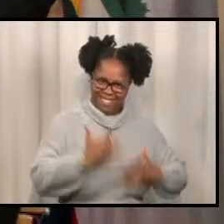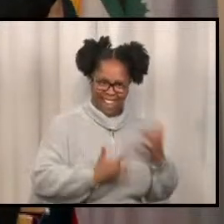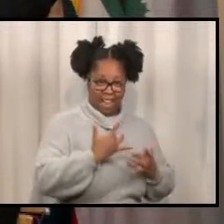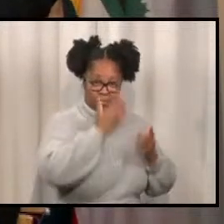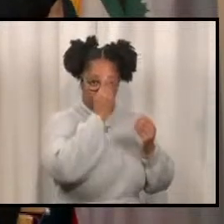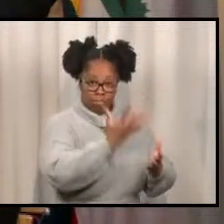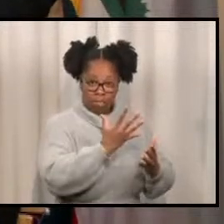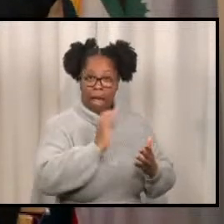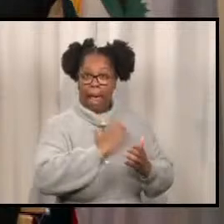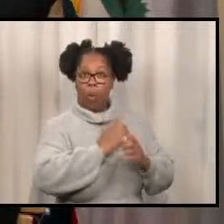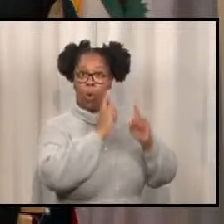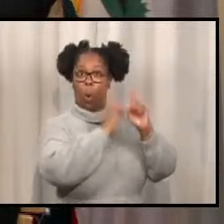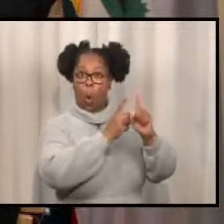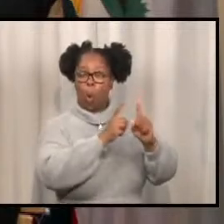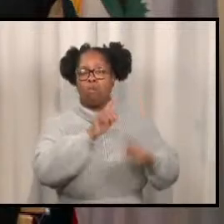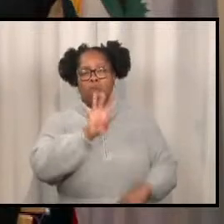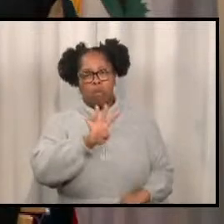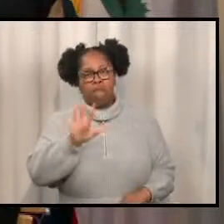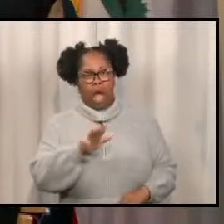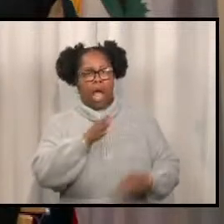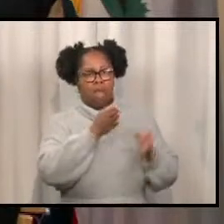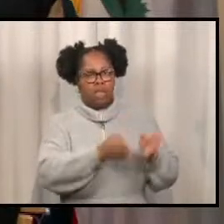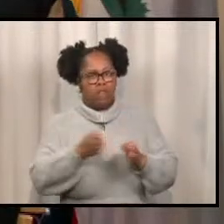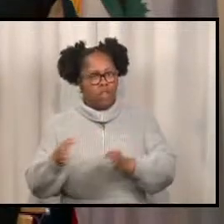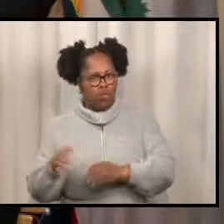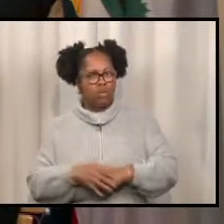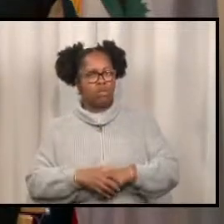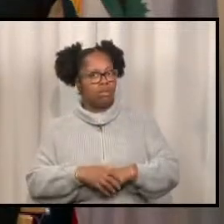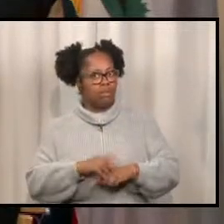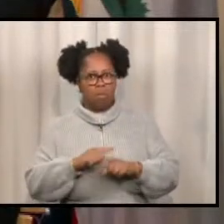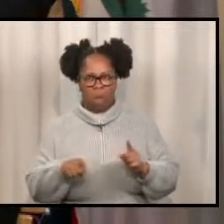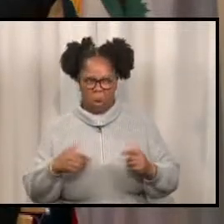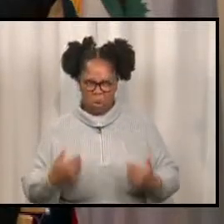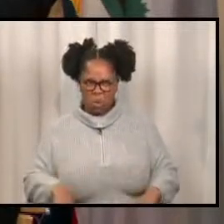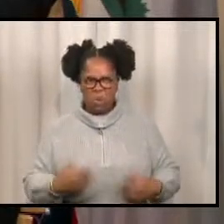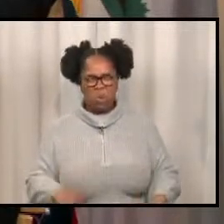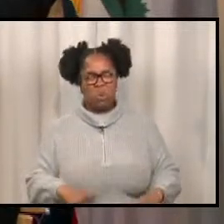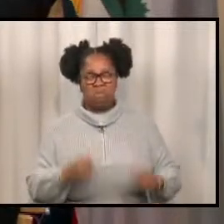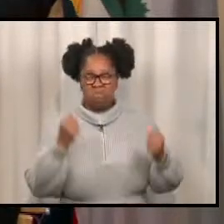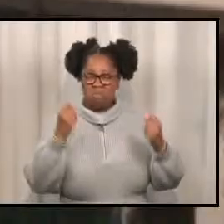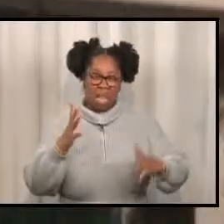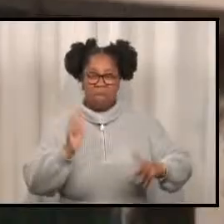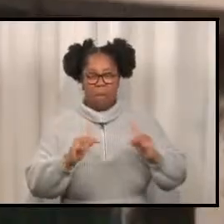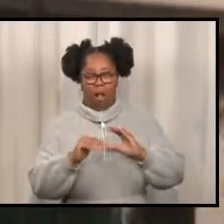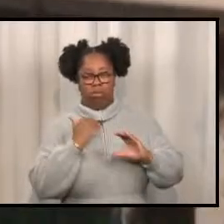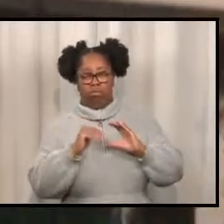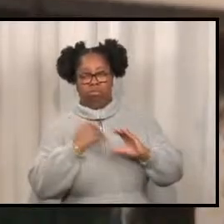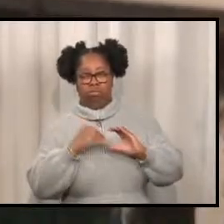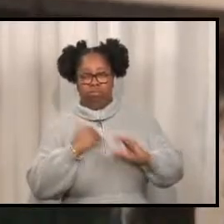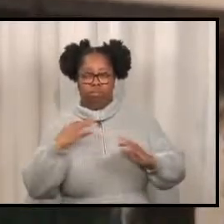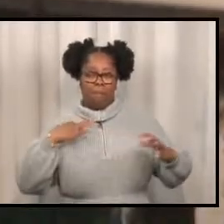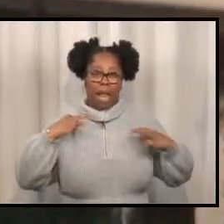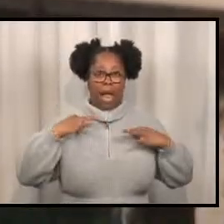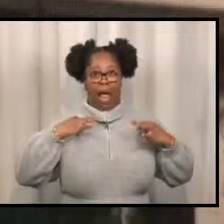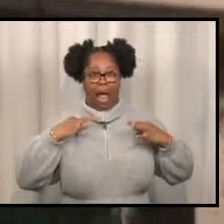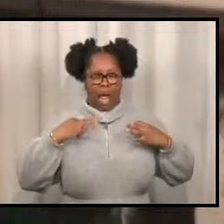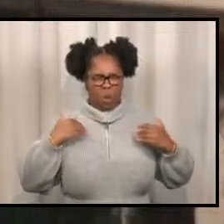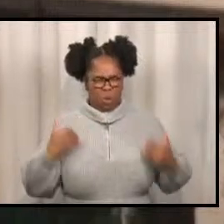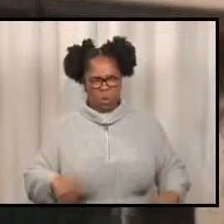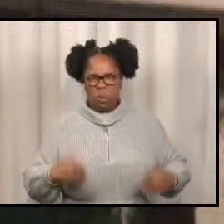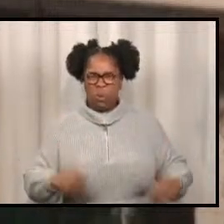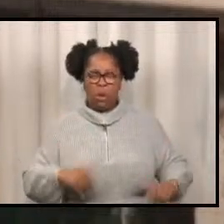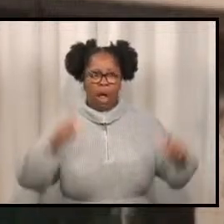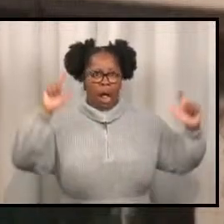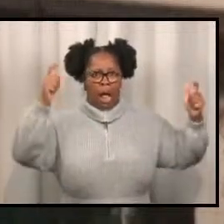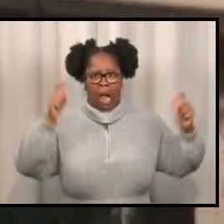goal was to engage 45 individuals, but we had tremendous turnout from the community. We had some great applicants. We couldn't narrow it